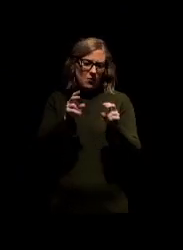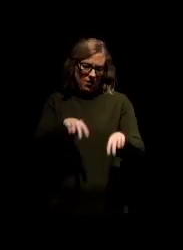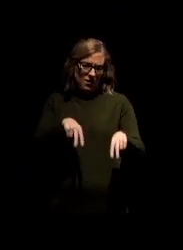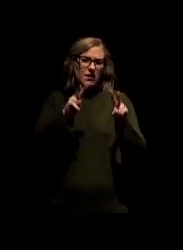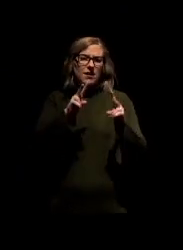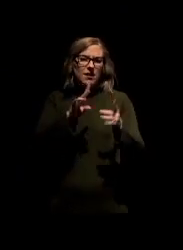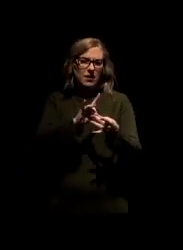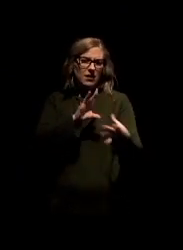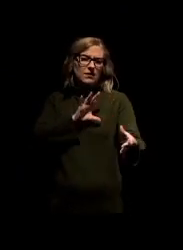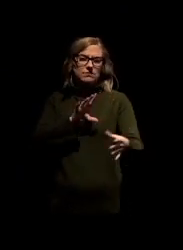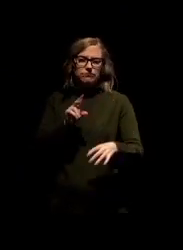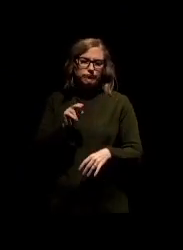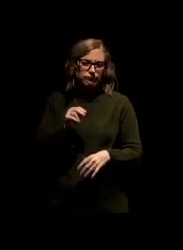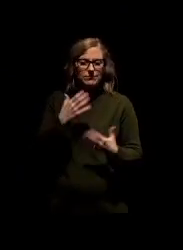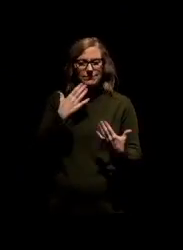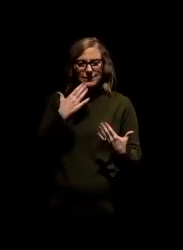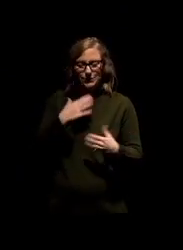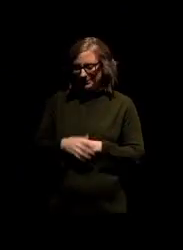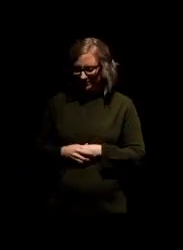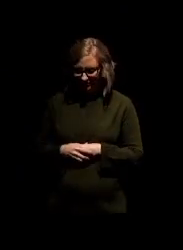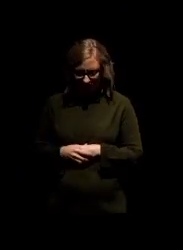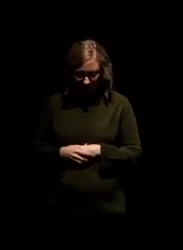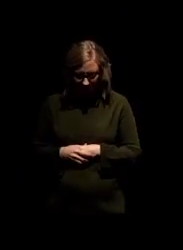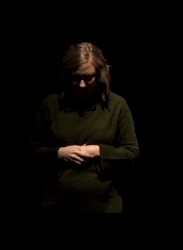more disconnection. Thank you.